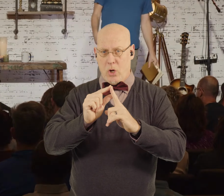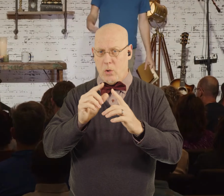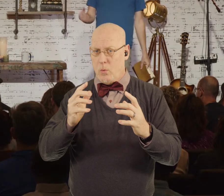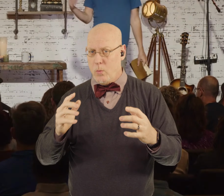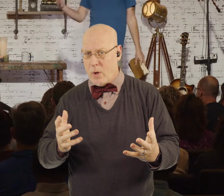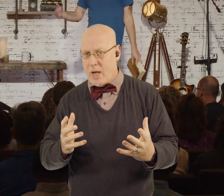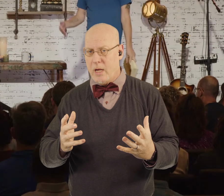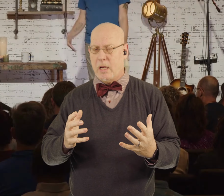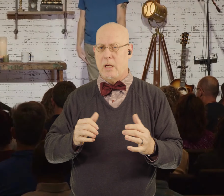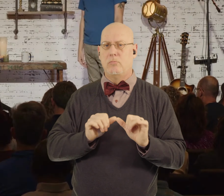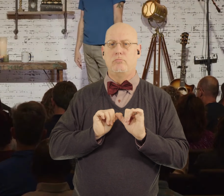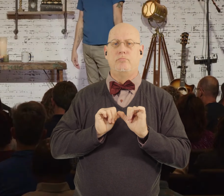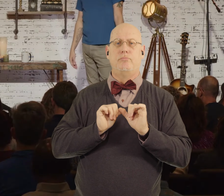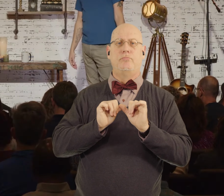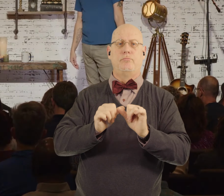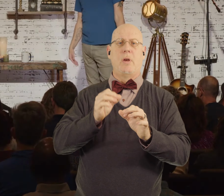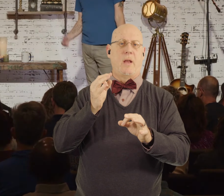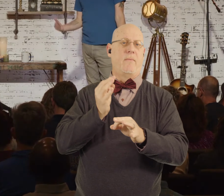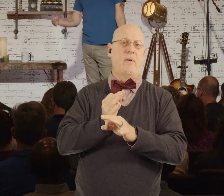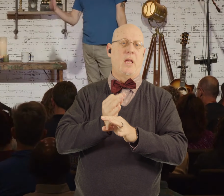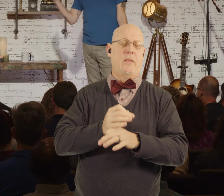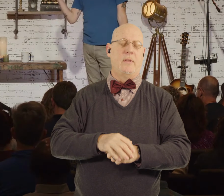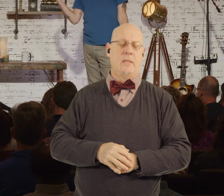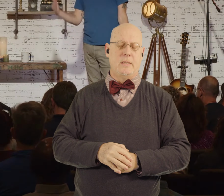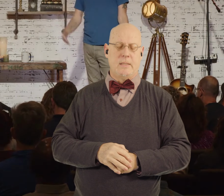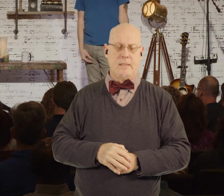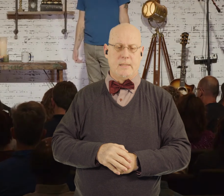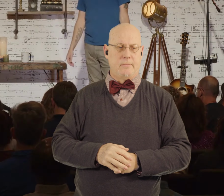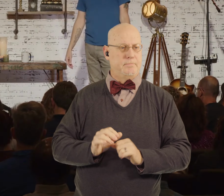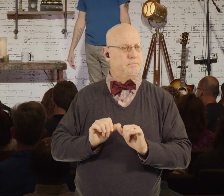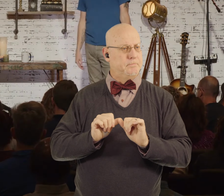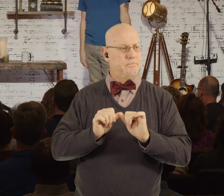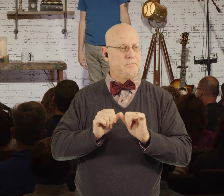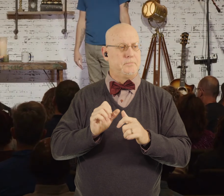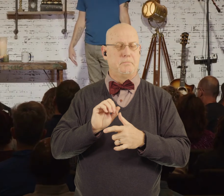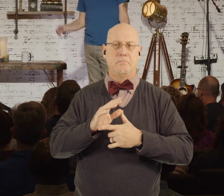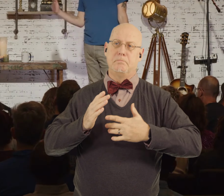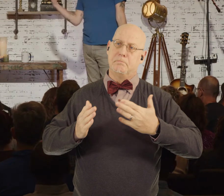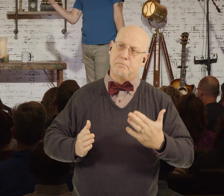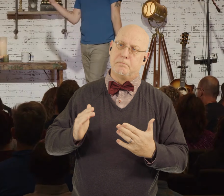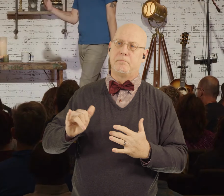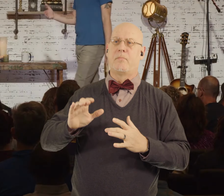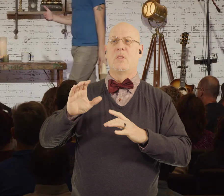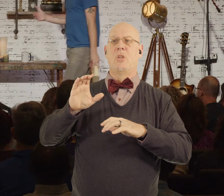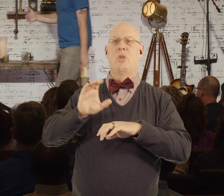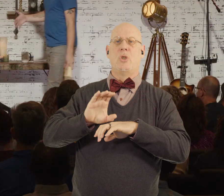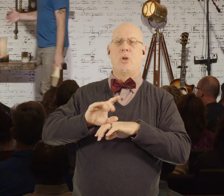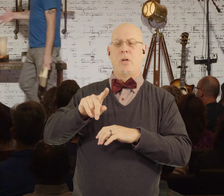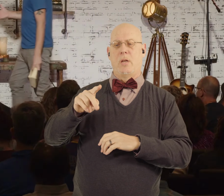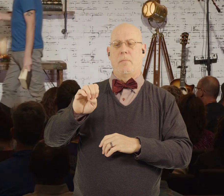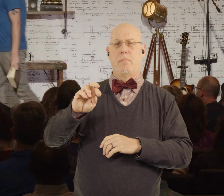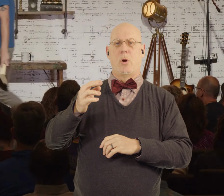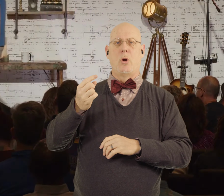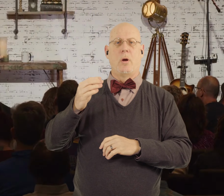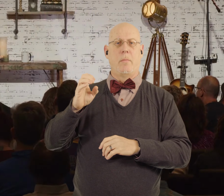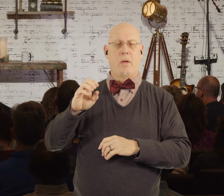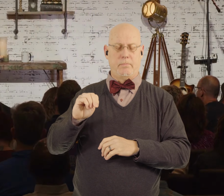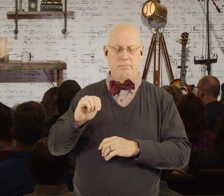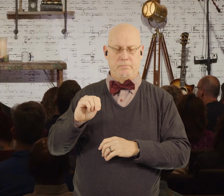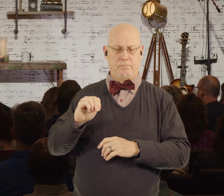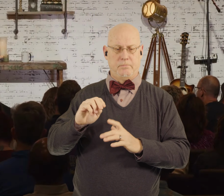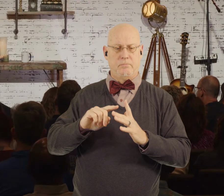the word to you today is remain faithful. Just remain there. Or maybe, like the church at